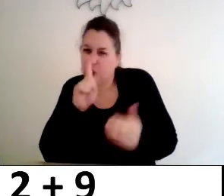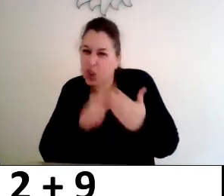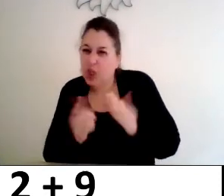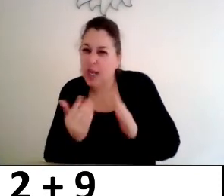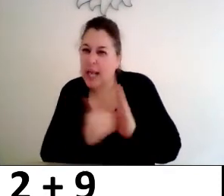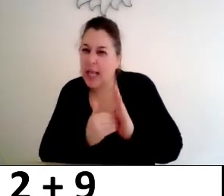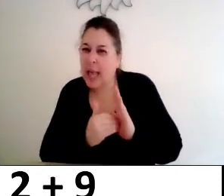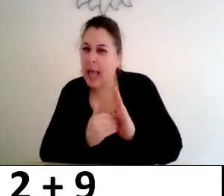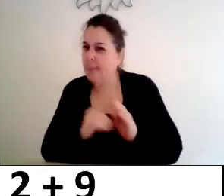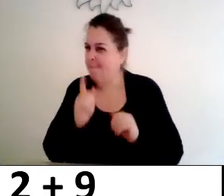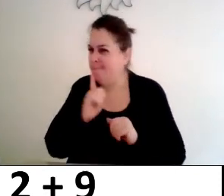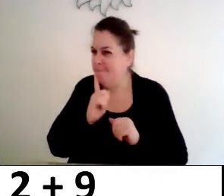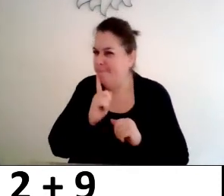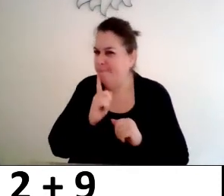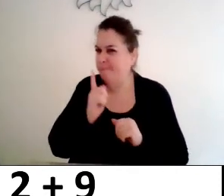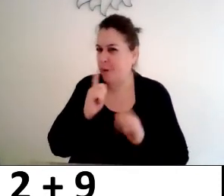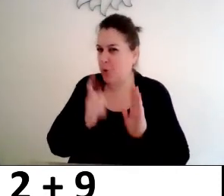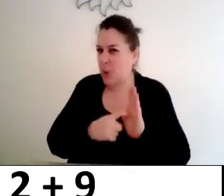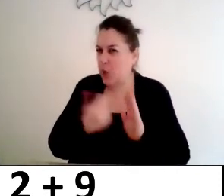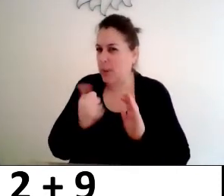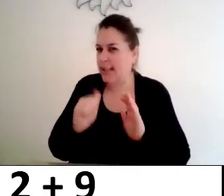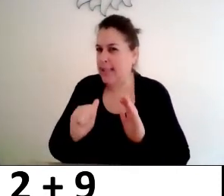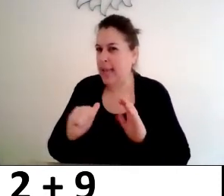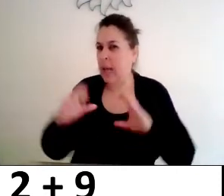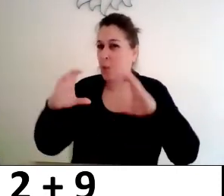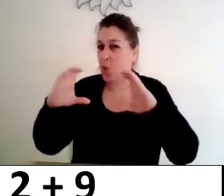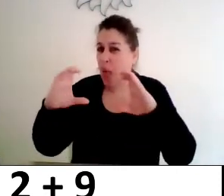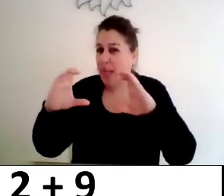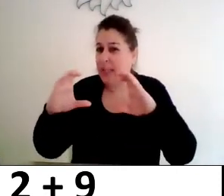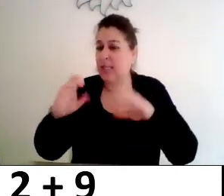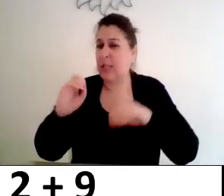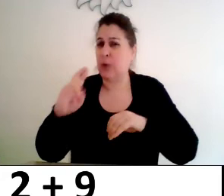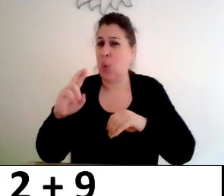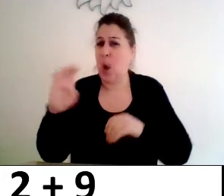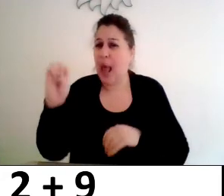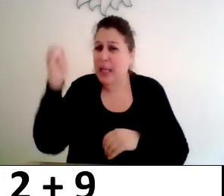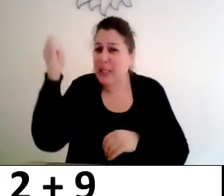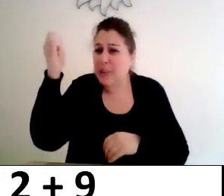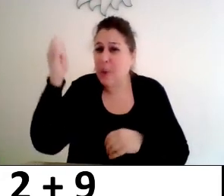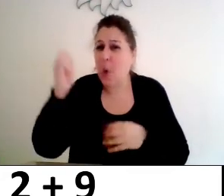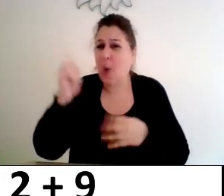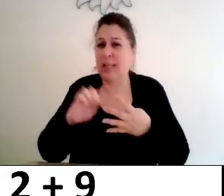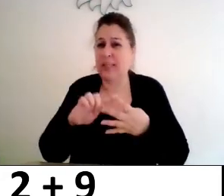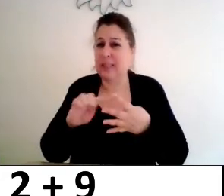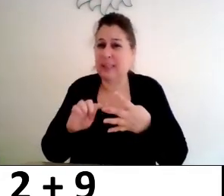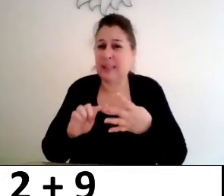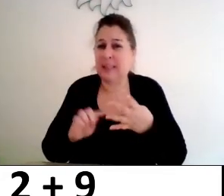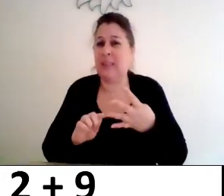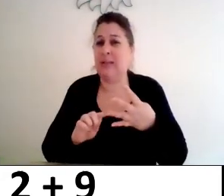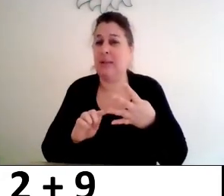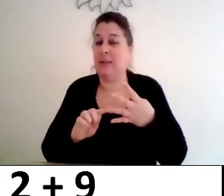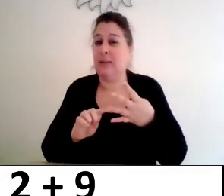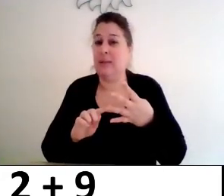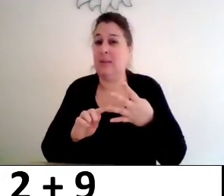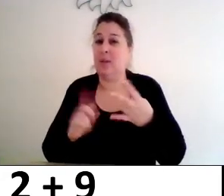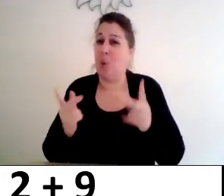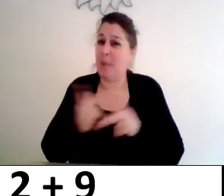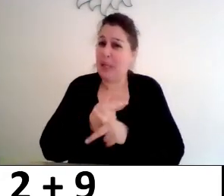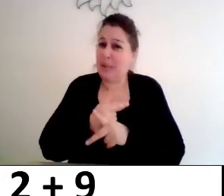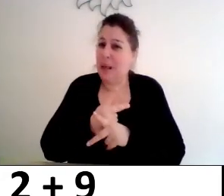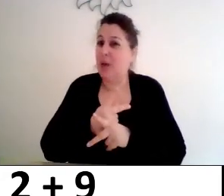addition. So do addition next. So it's just following that order.